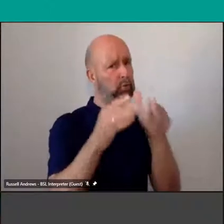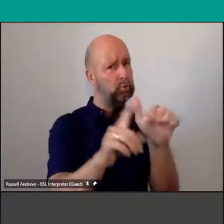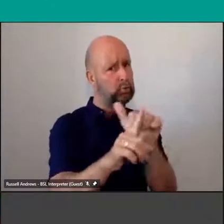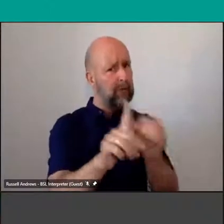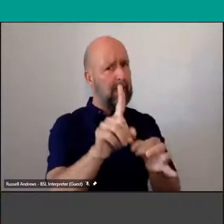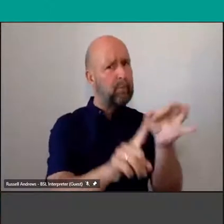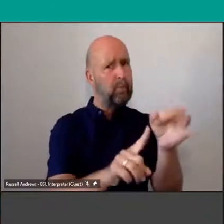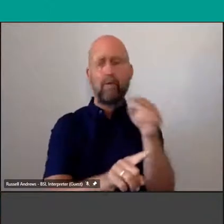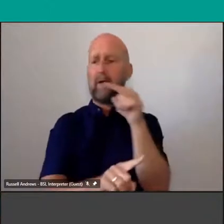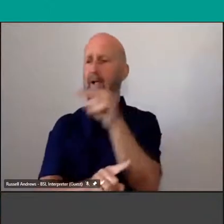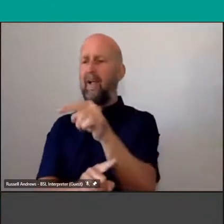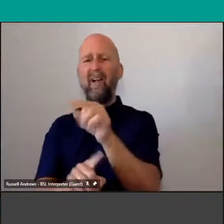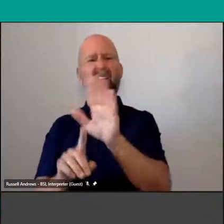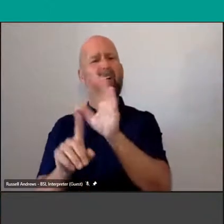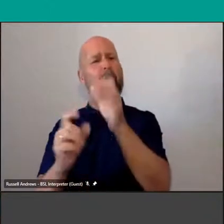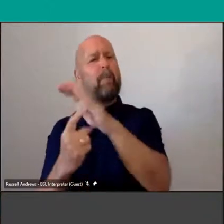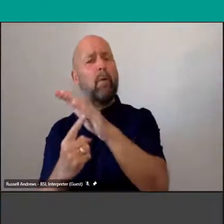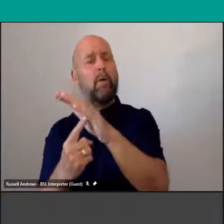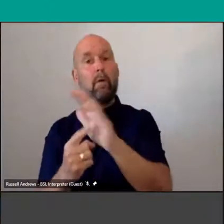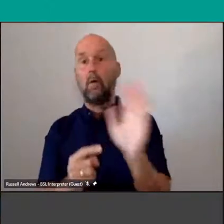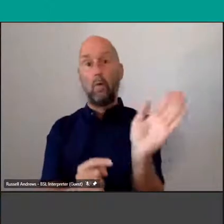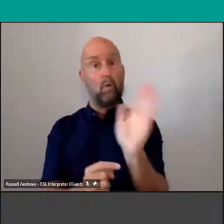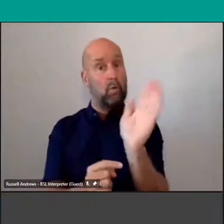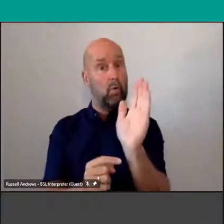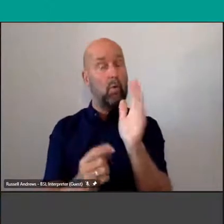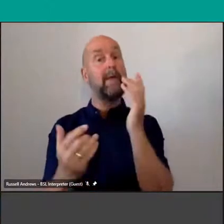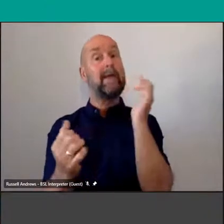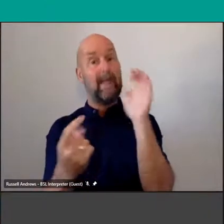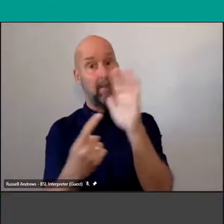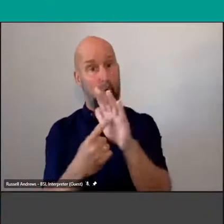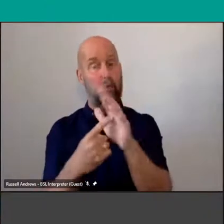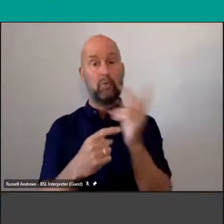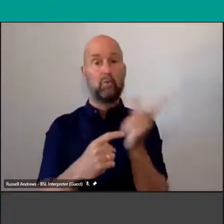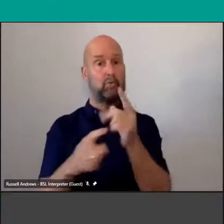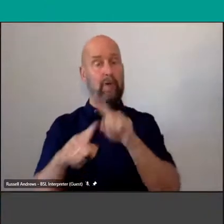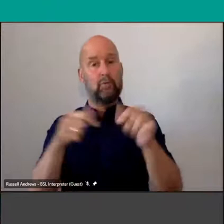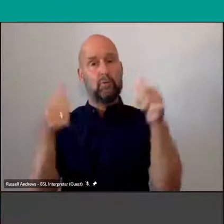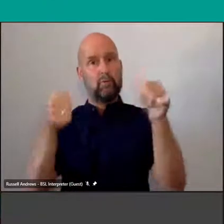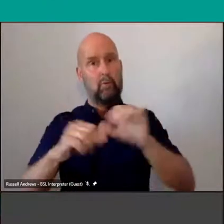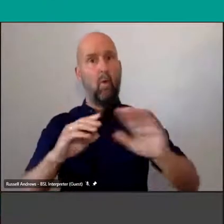and the intersections between those vertical and horizontal inequalities